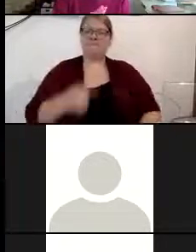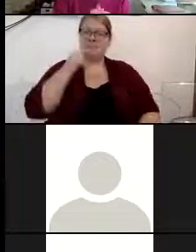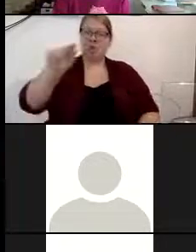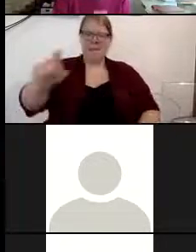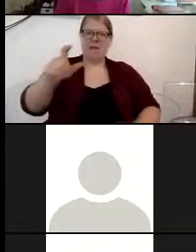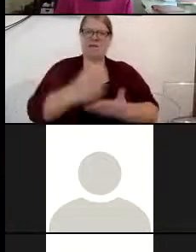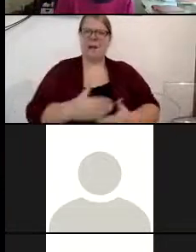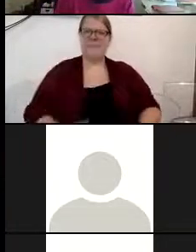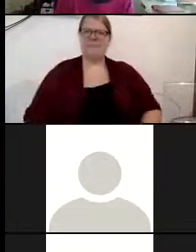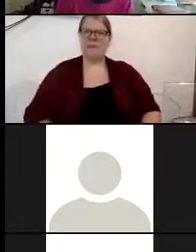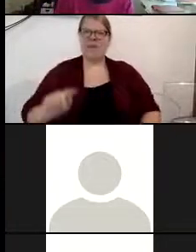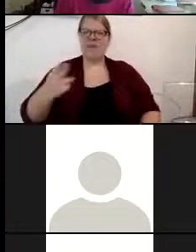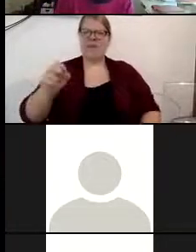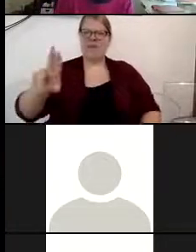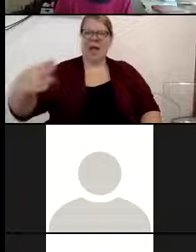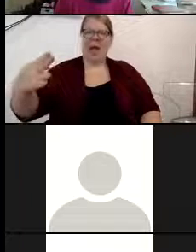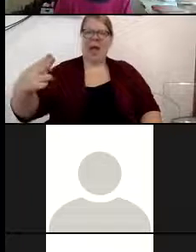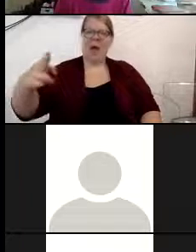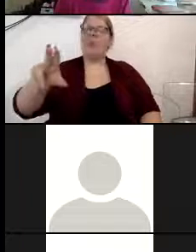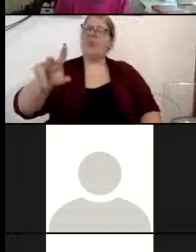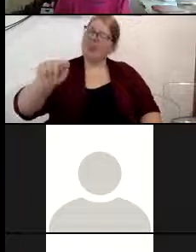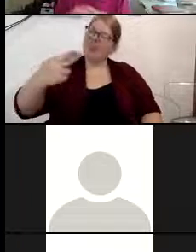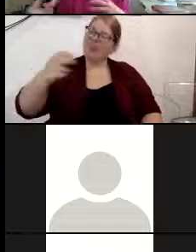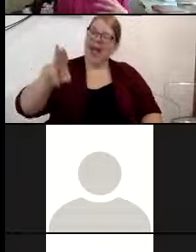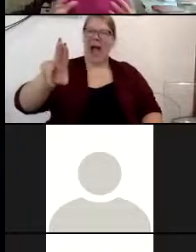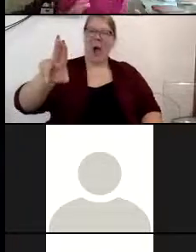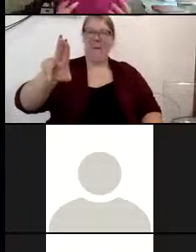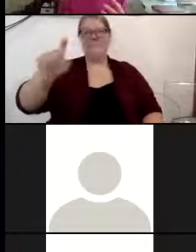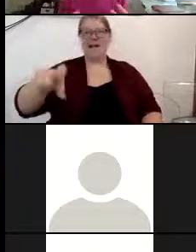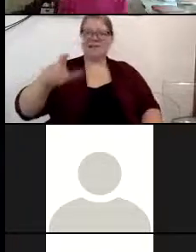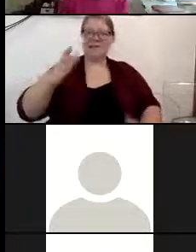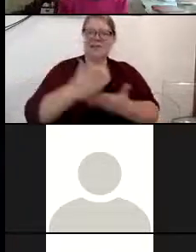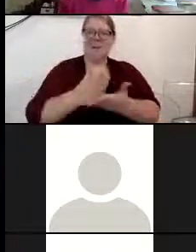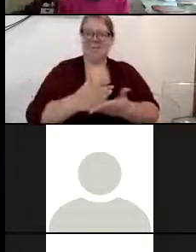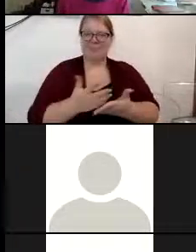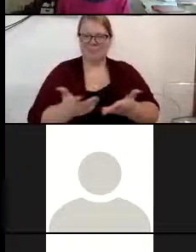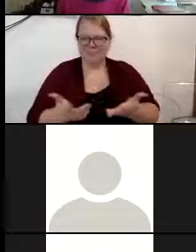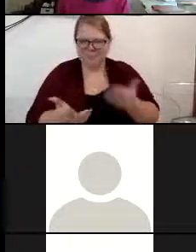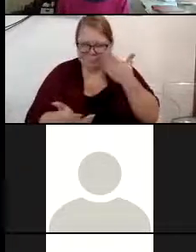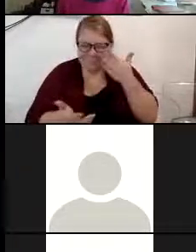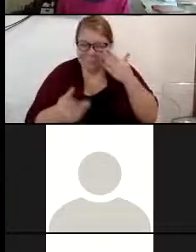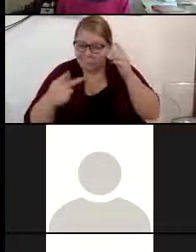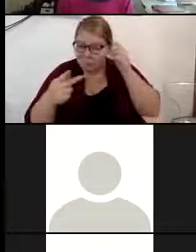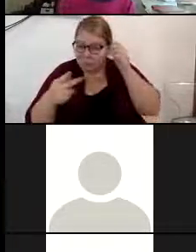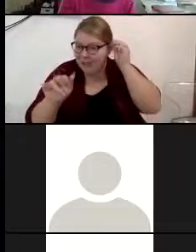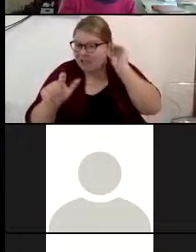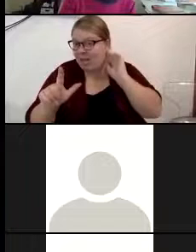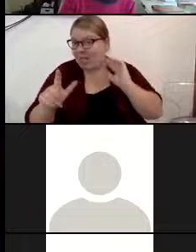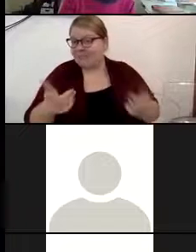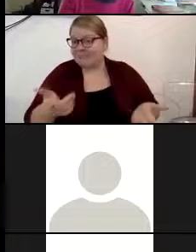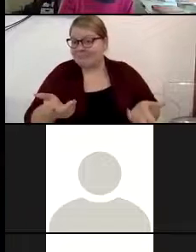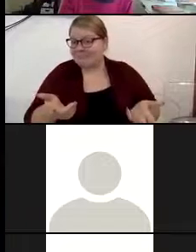stop it, thou must. You know, whether it's practical or not.